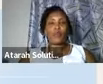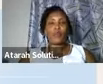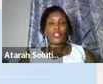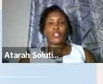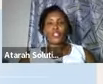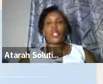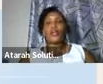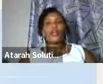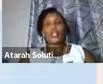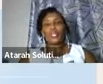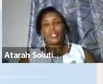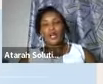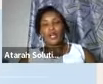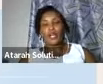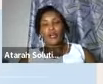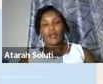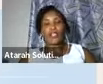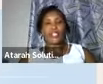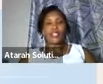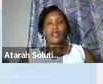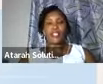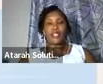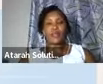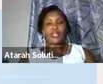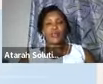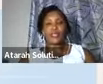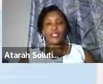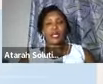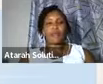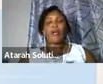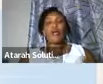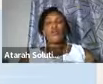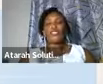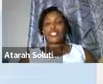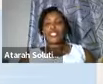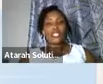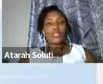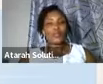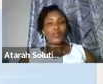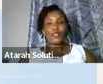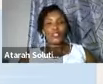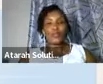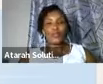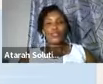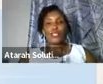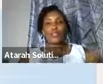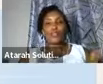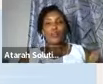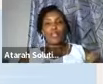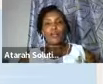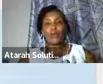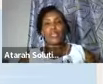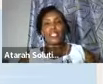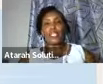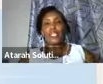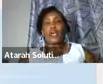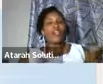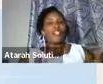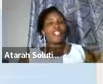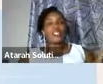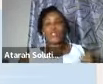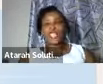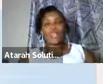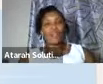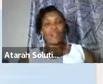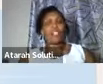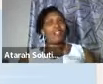for accommodation, you are there on a conference and you need a place to put up, or you're just there you want to take your family for holiday, or